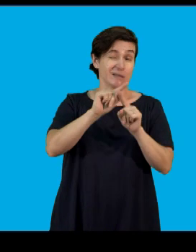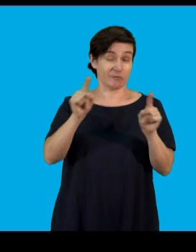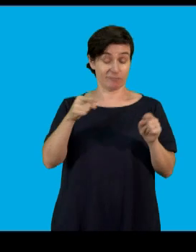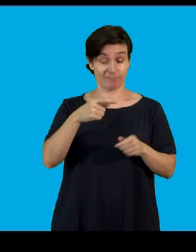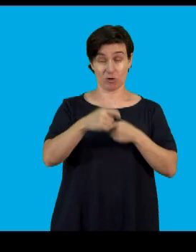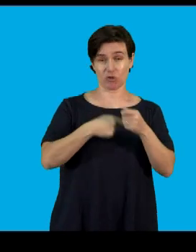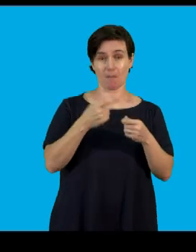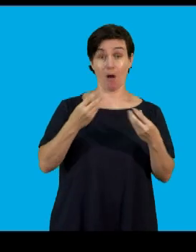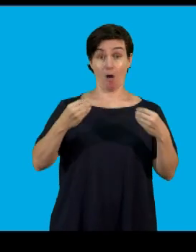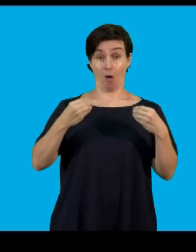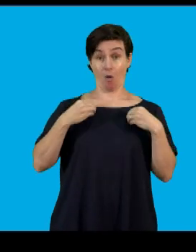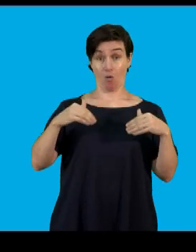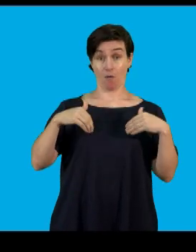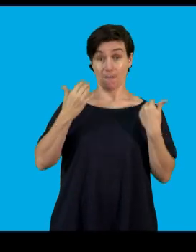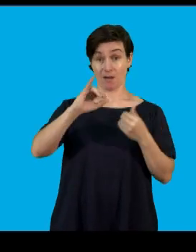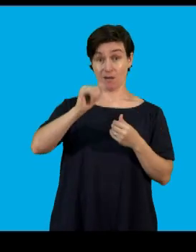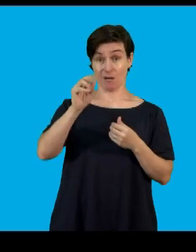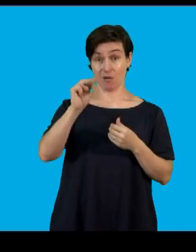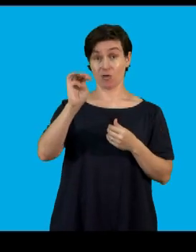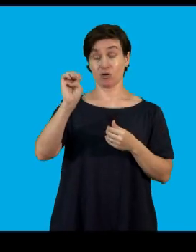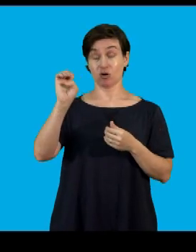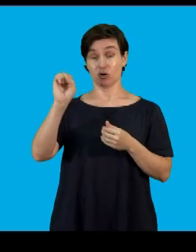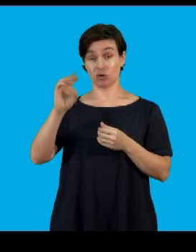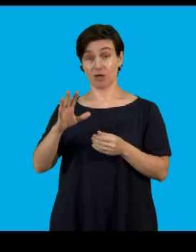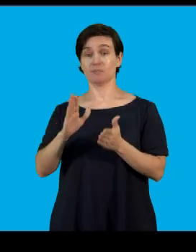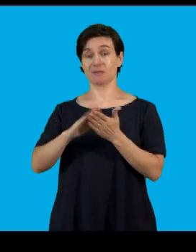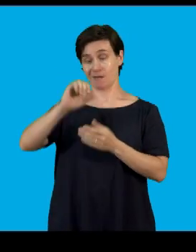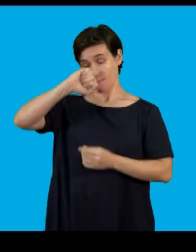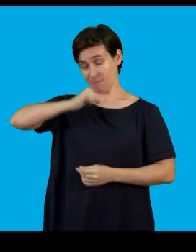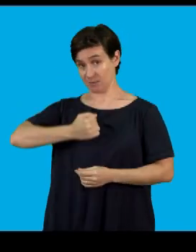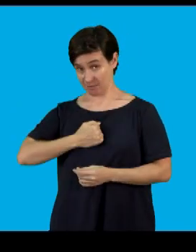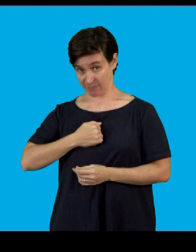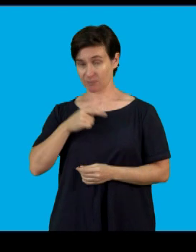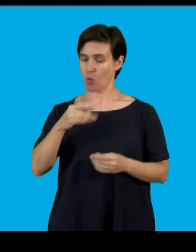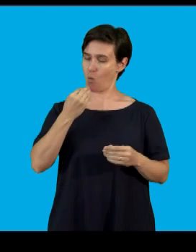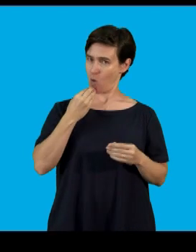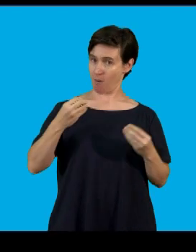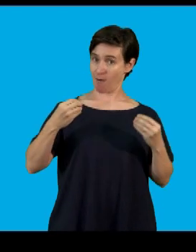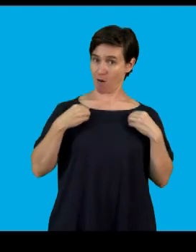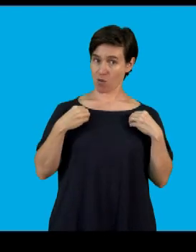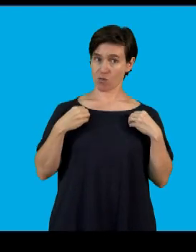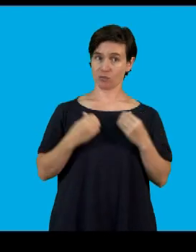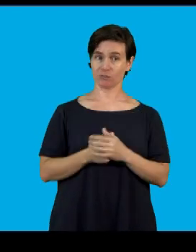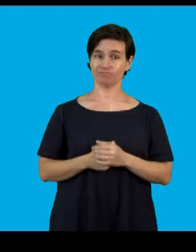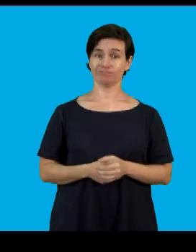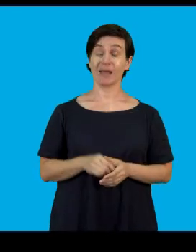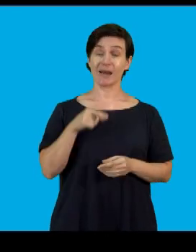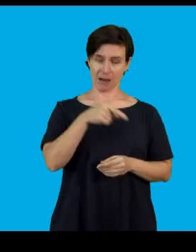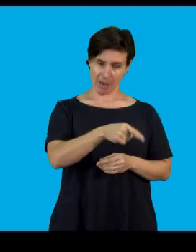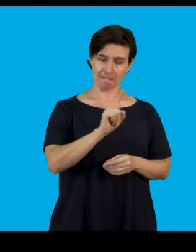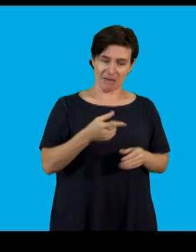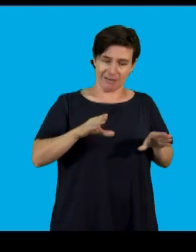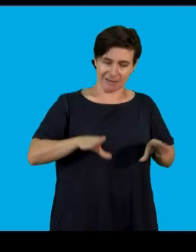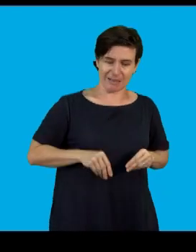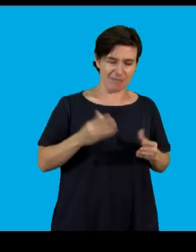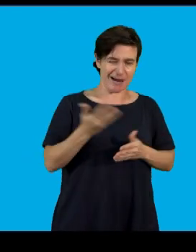Sons, and they are liable for the debts of the business. So it is owned by James and Sons, and they are liable for the debts of the